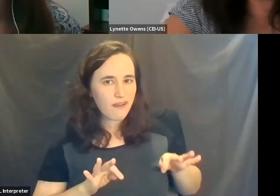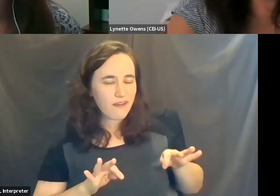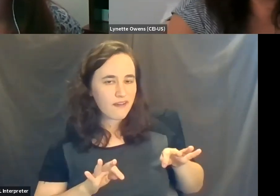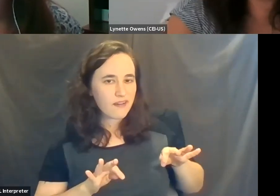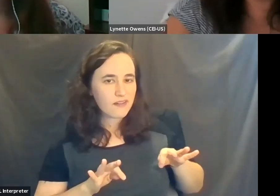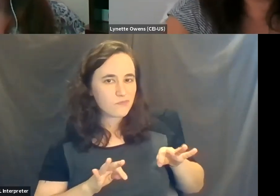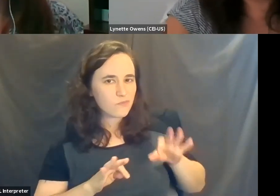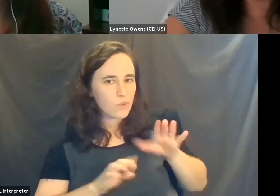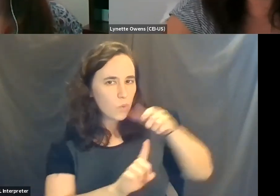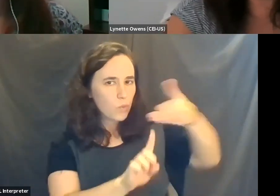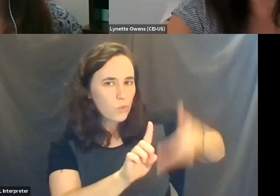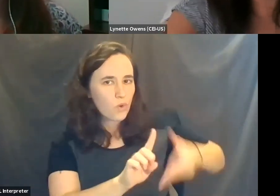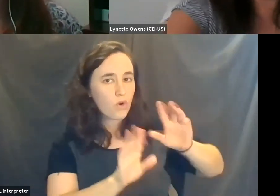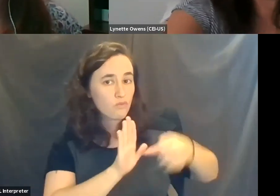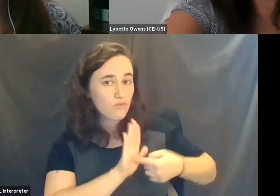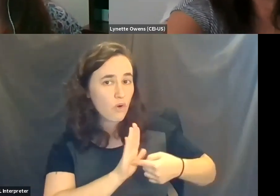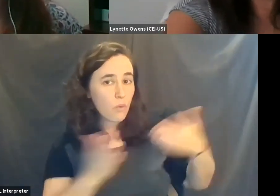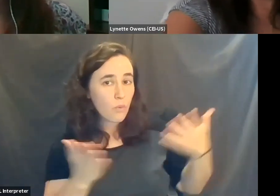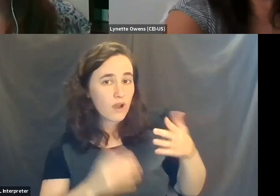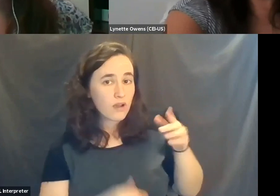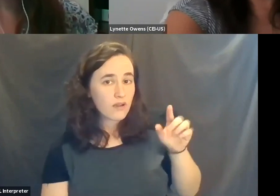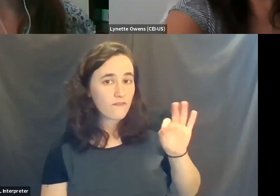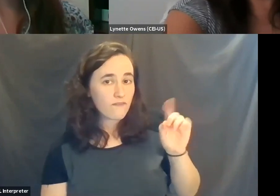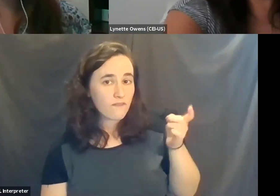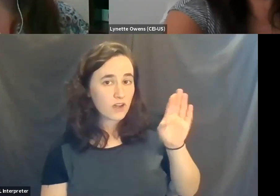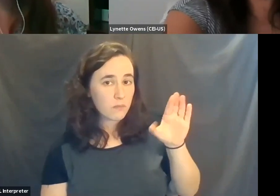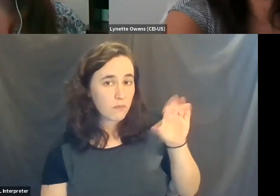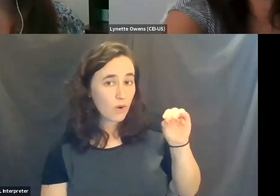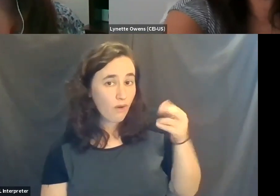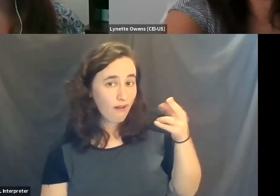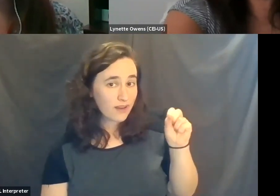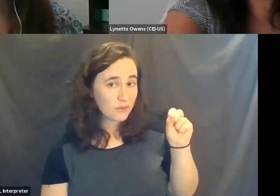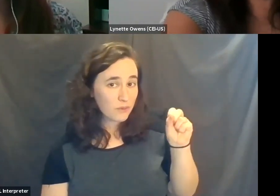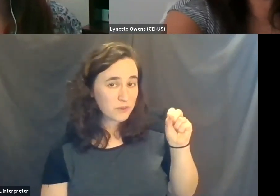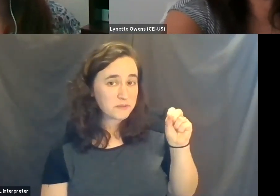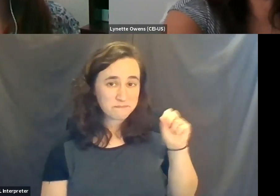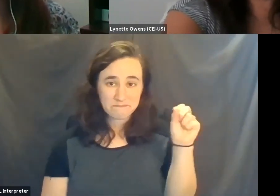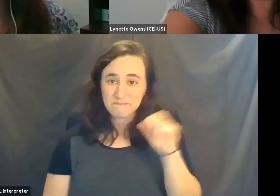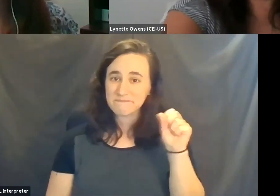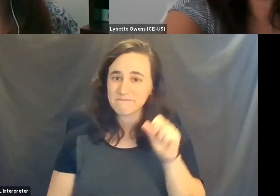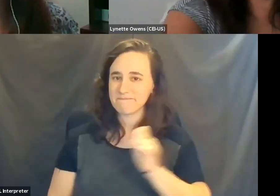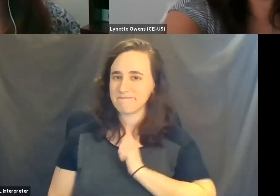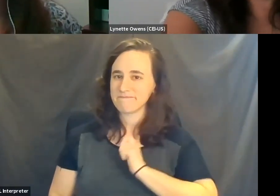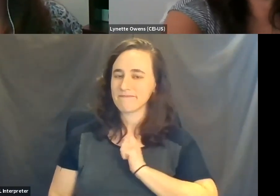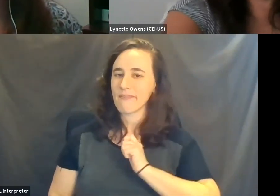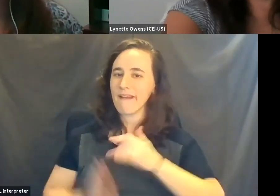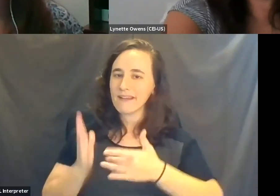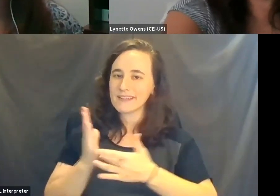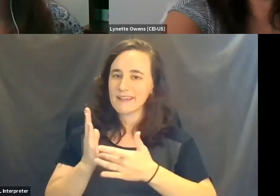role at Boxborough High School? Yeah, so I'm the technology integration